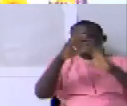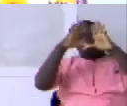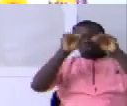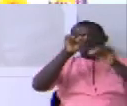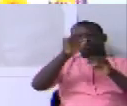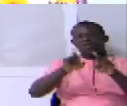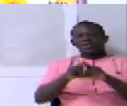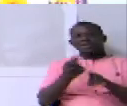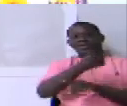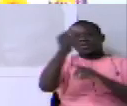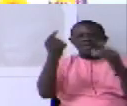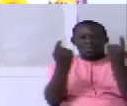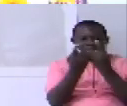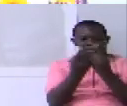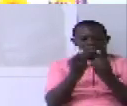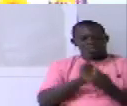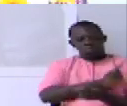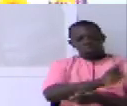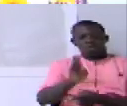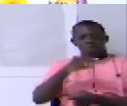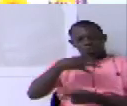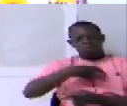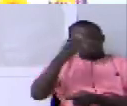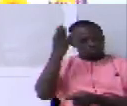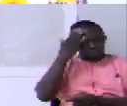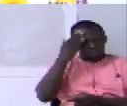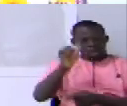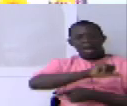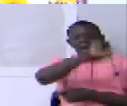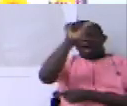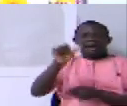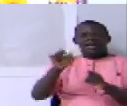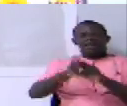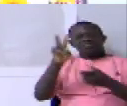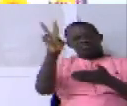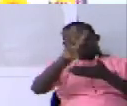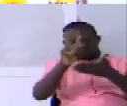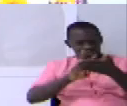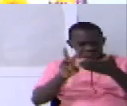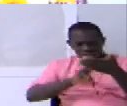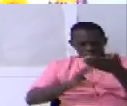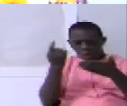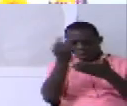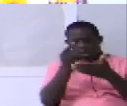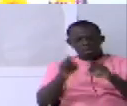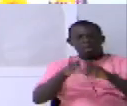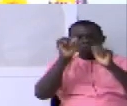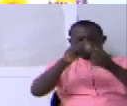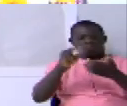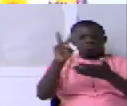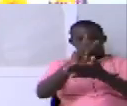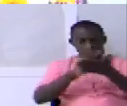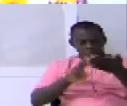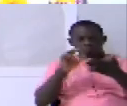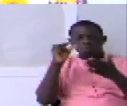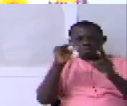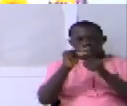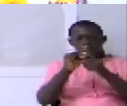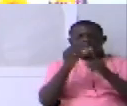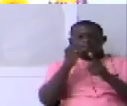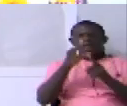These are things that we want to know. And reading them like this, you can able to read and pronounce, but you don't